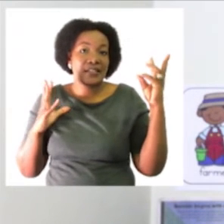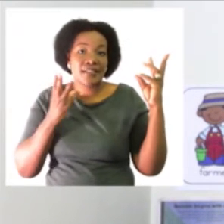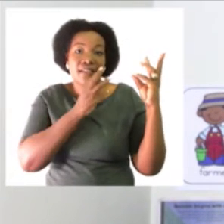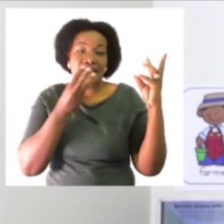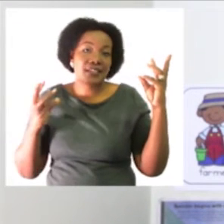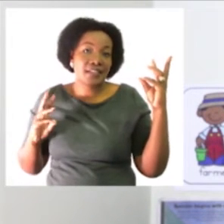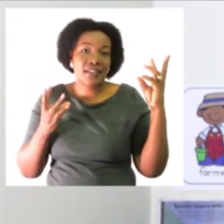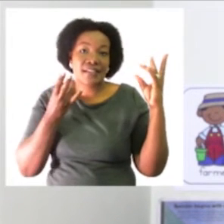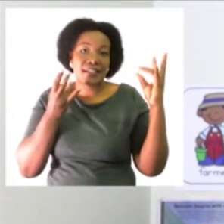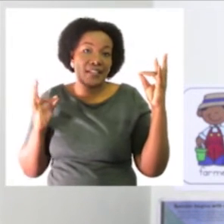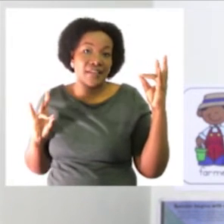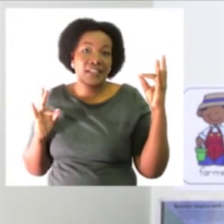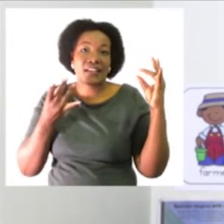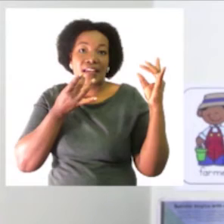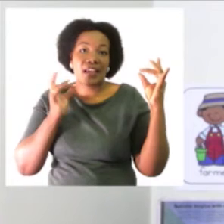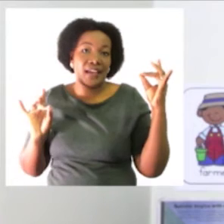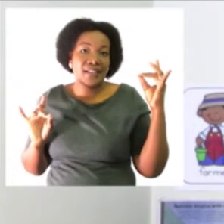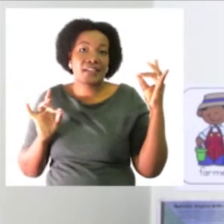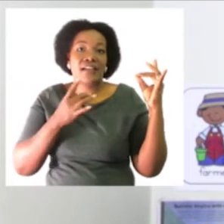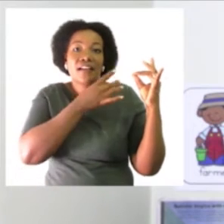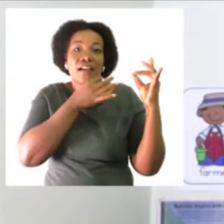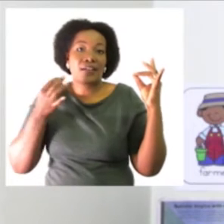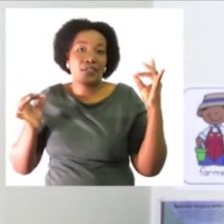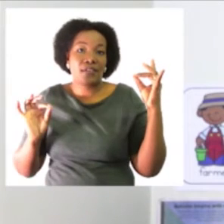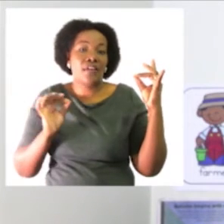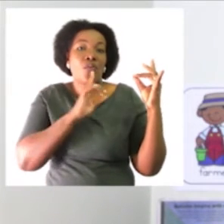60, 70, 80, 90,